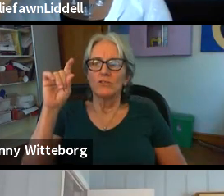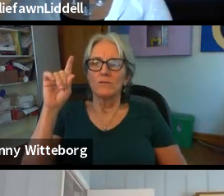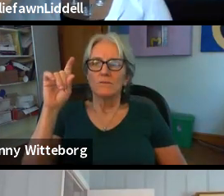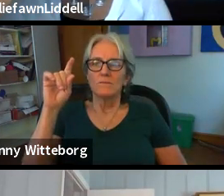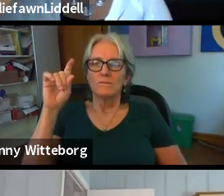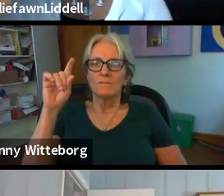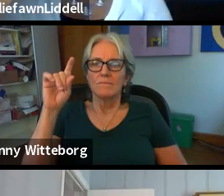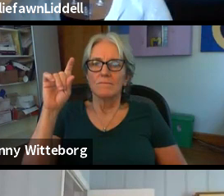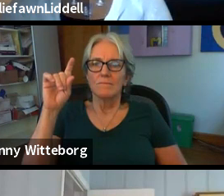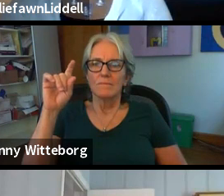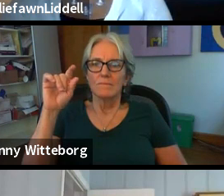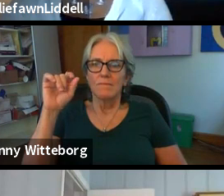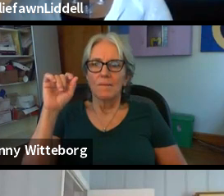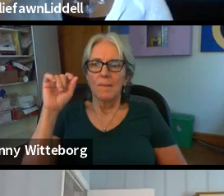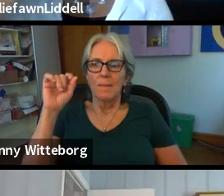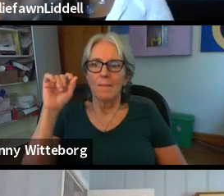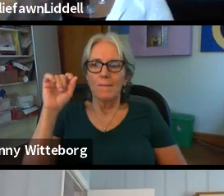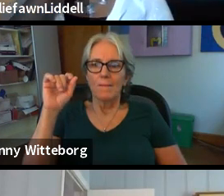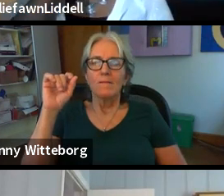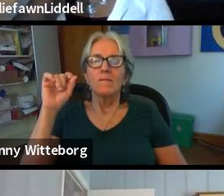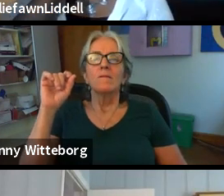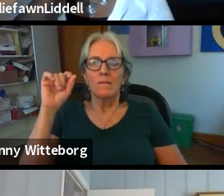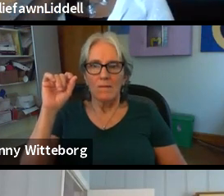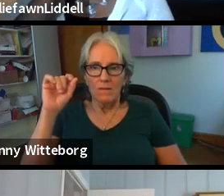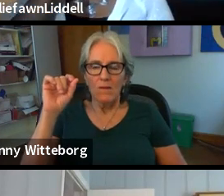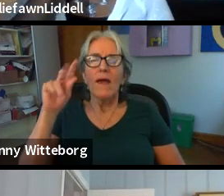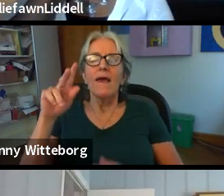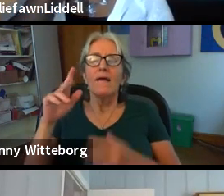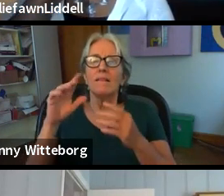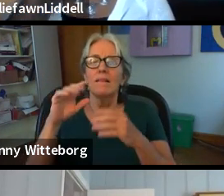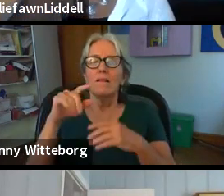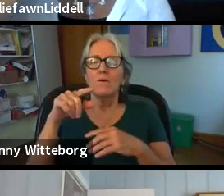This is Jenny again. Okay.